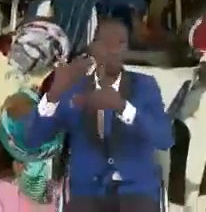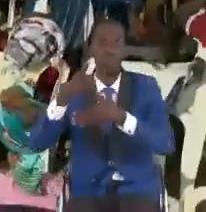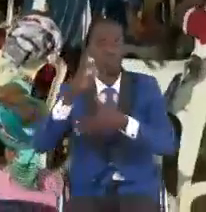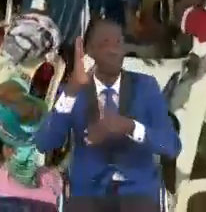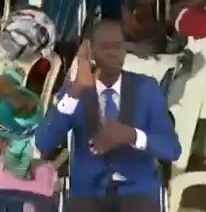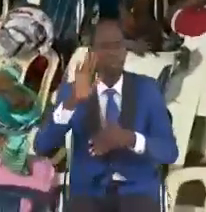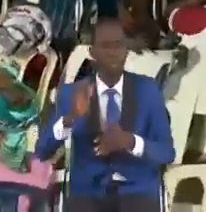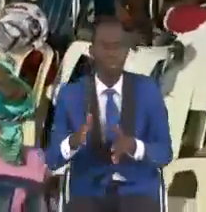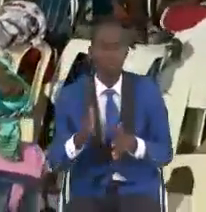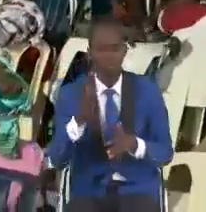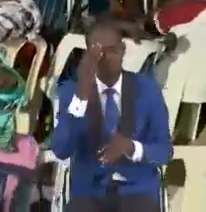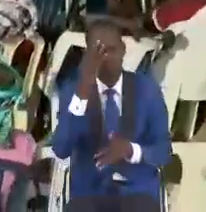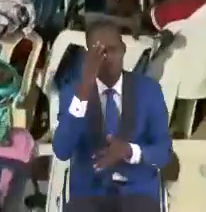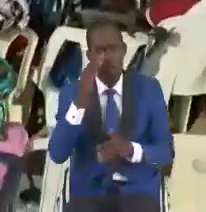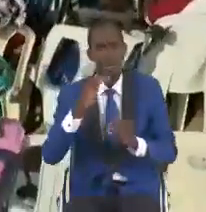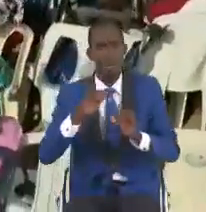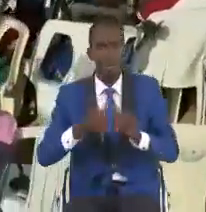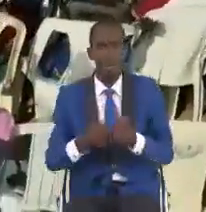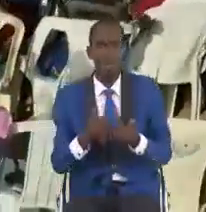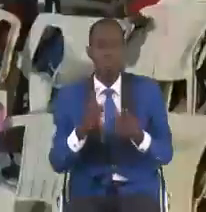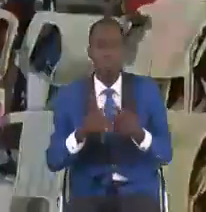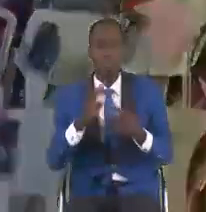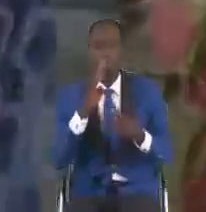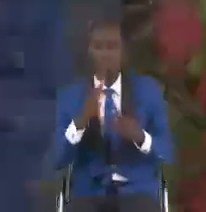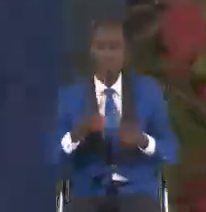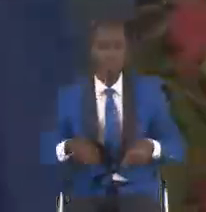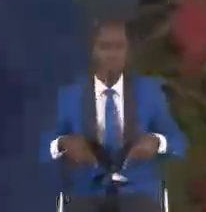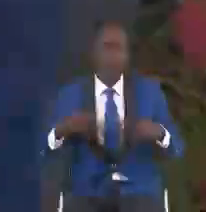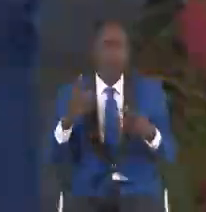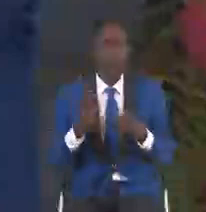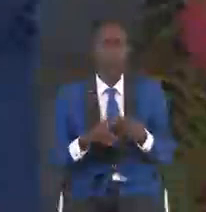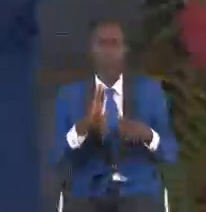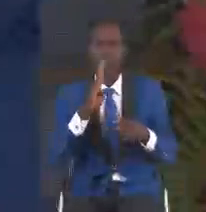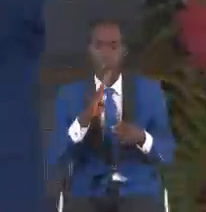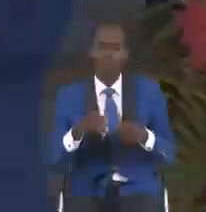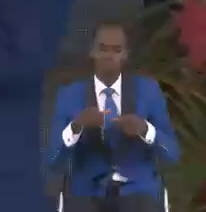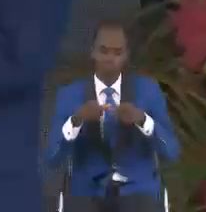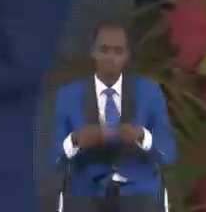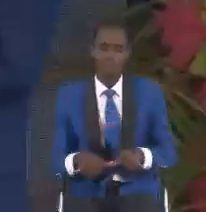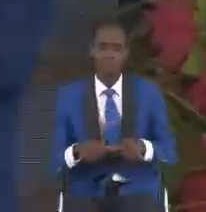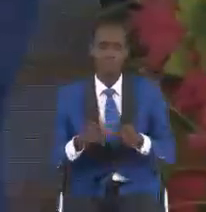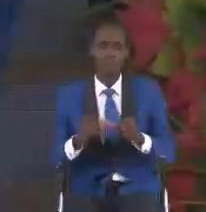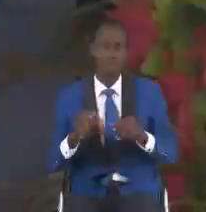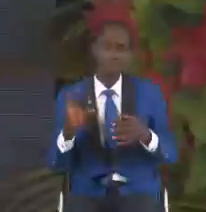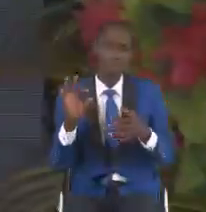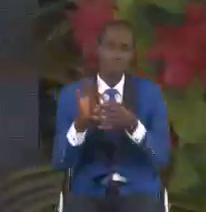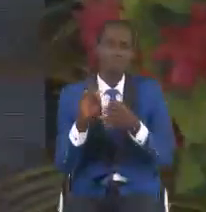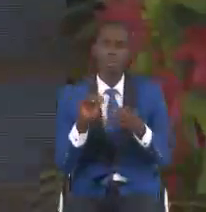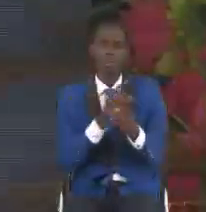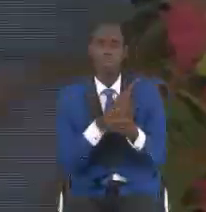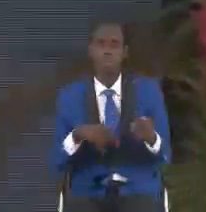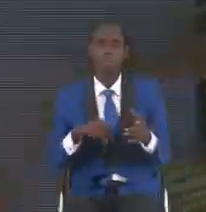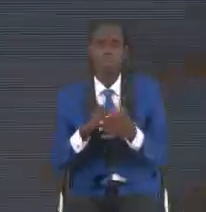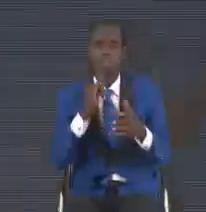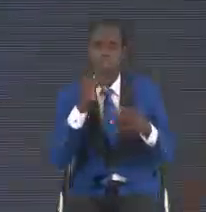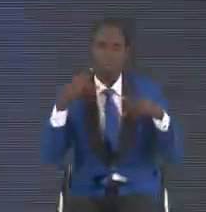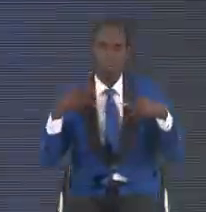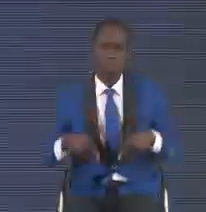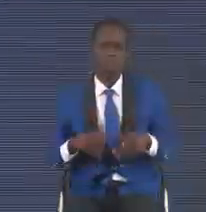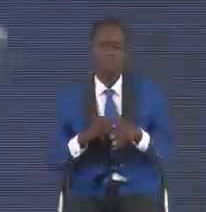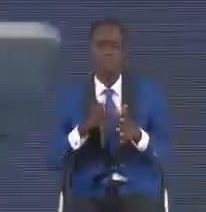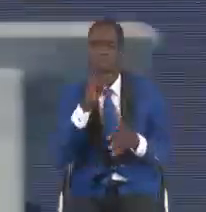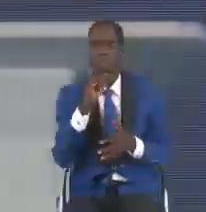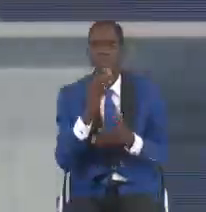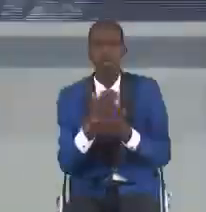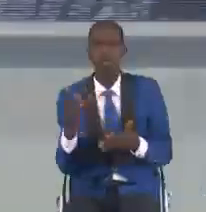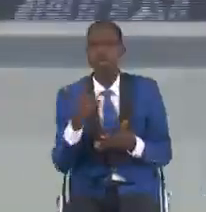to remain alive, to remain connected with the Lord, this is personal. This is not something you are